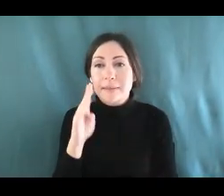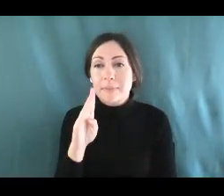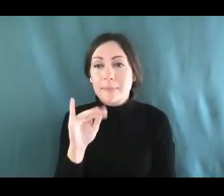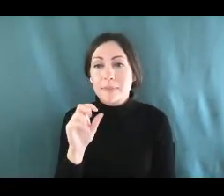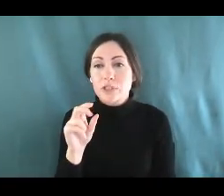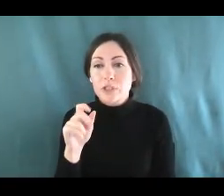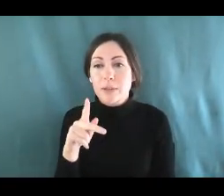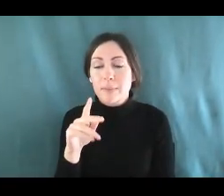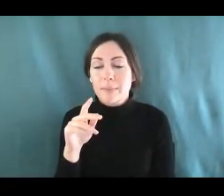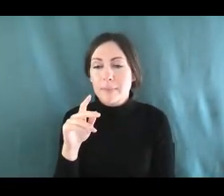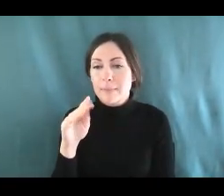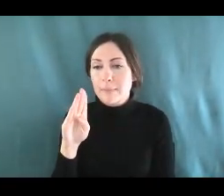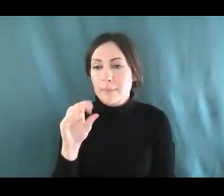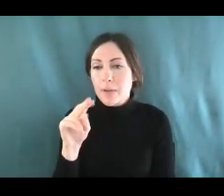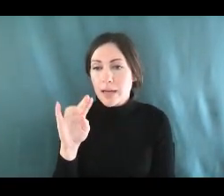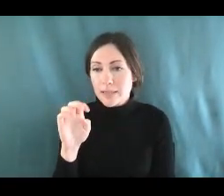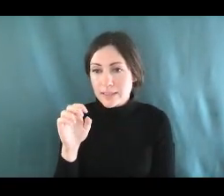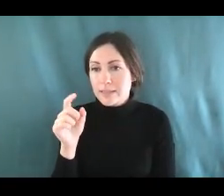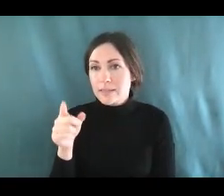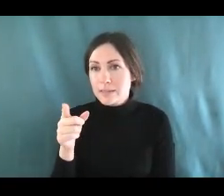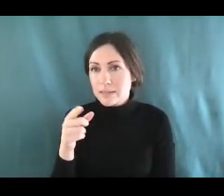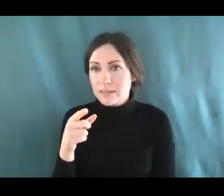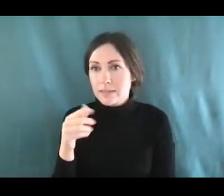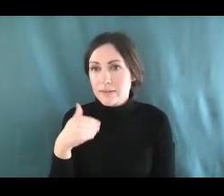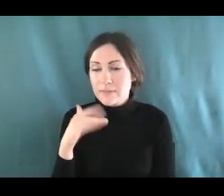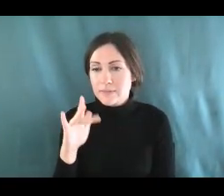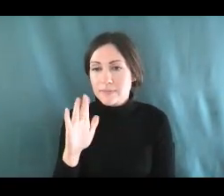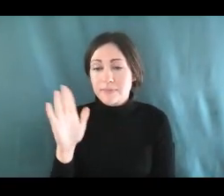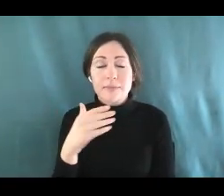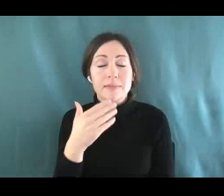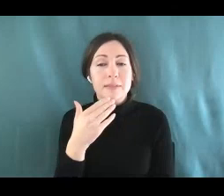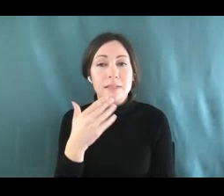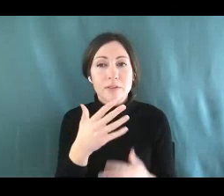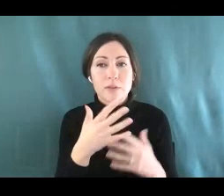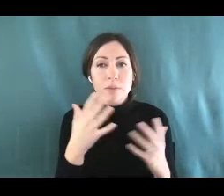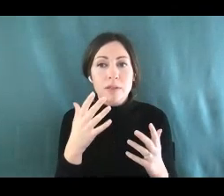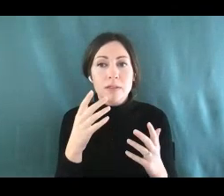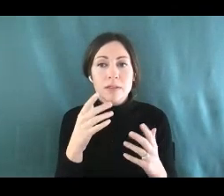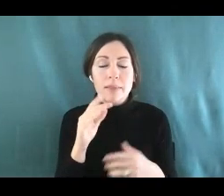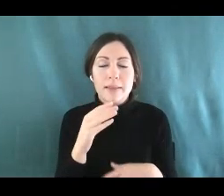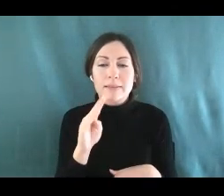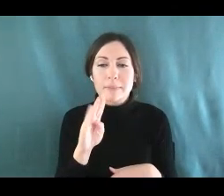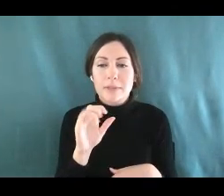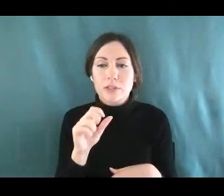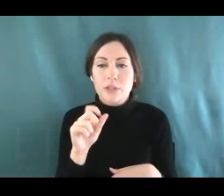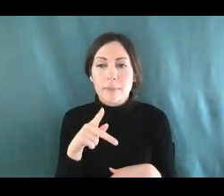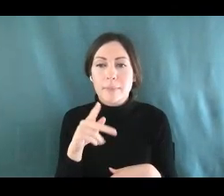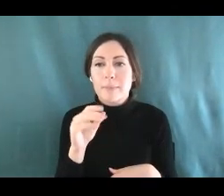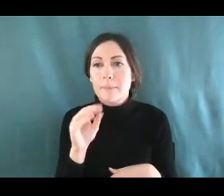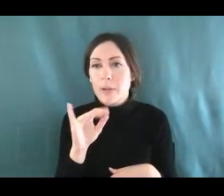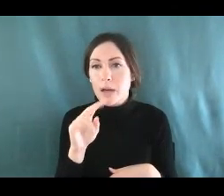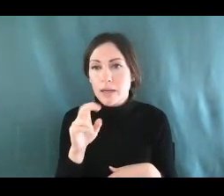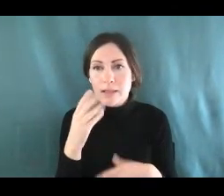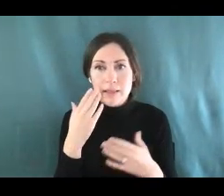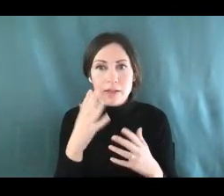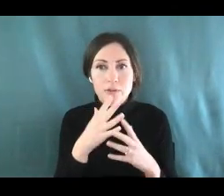Radden, please proceed. Thank you so much, Bishop Bonnie Radden, for the record. I'm so incredibly